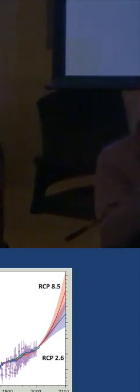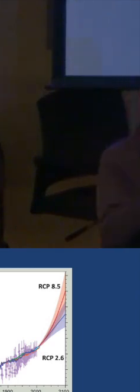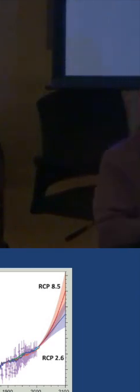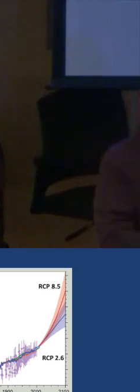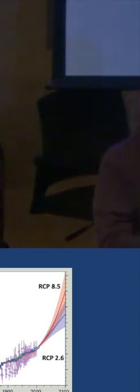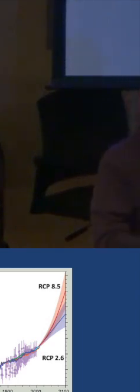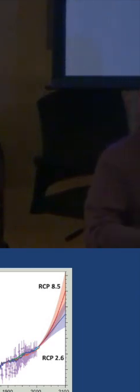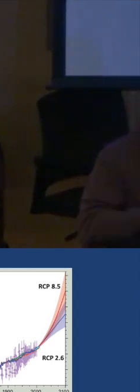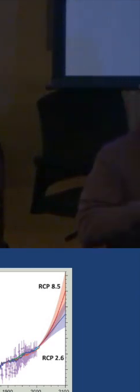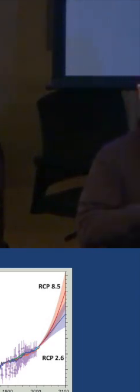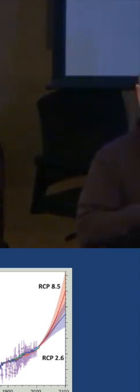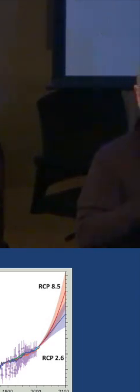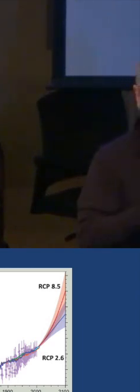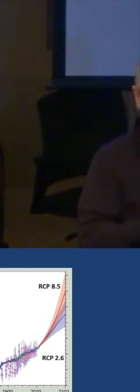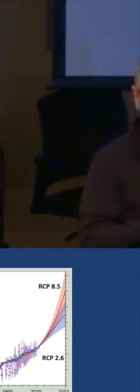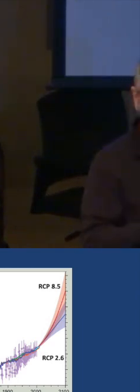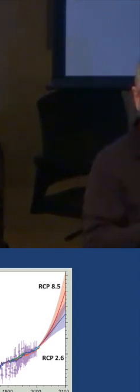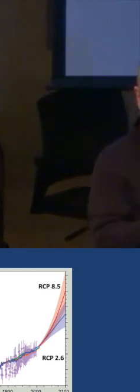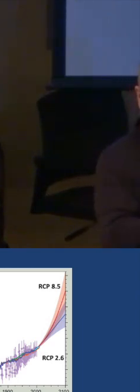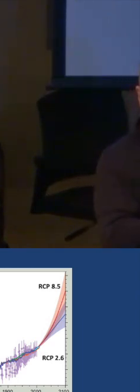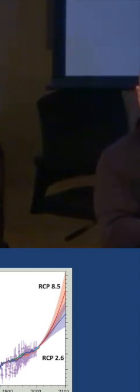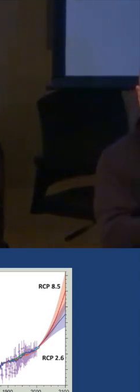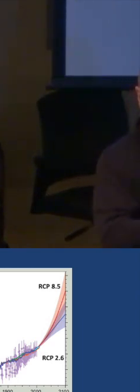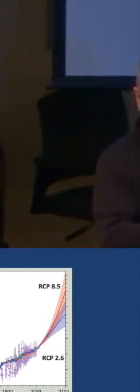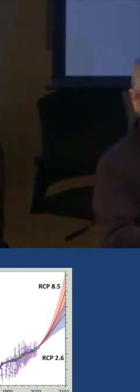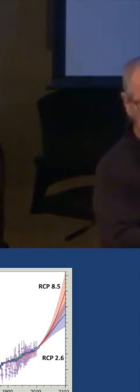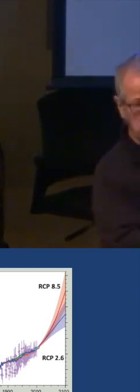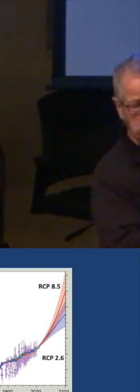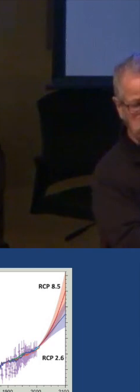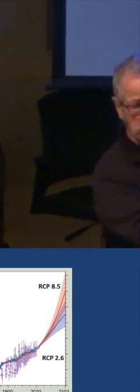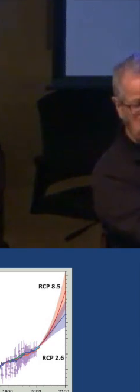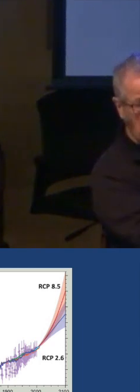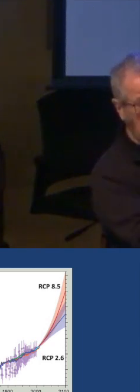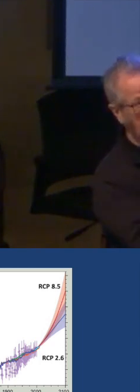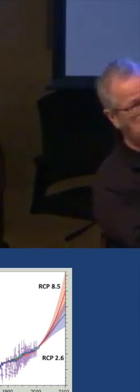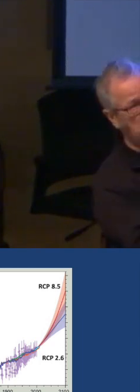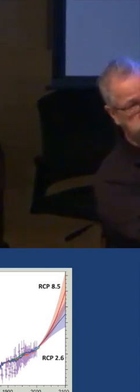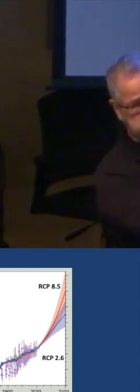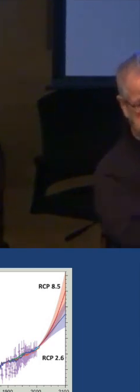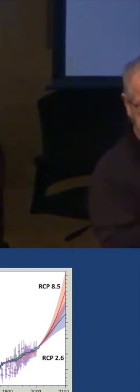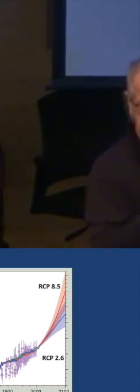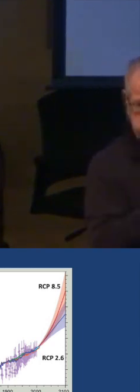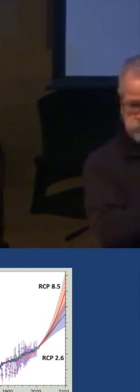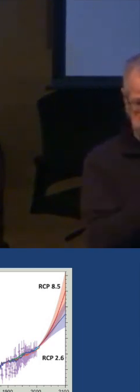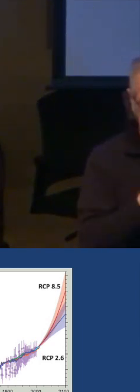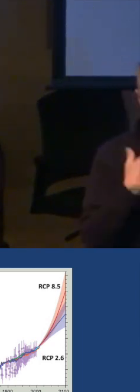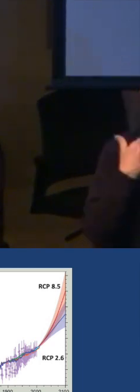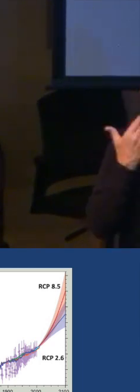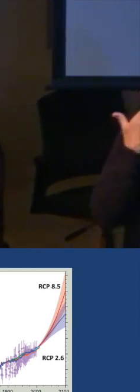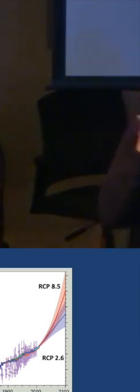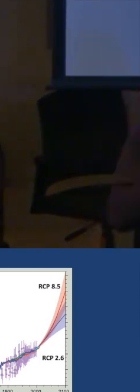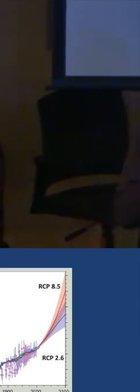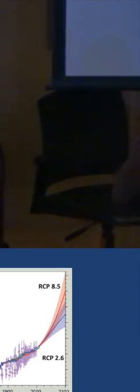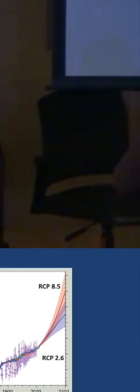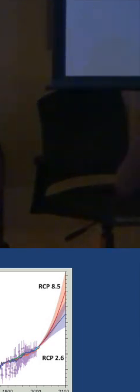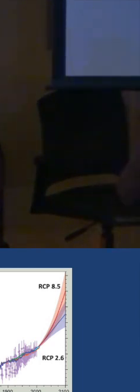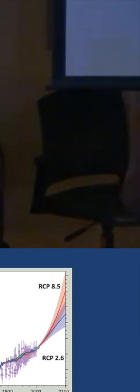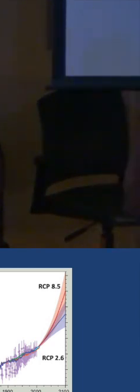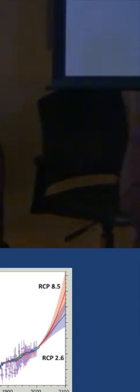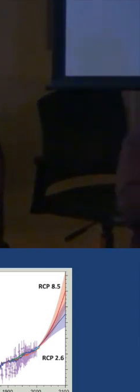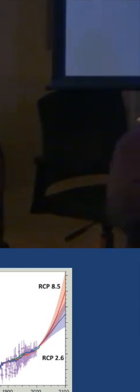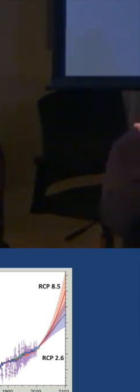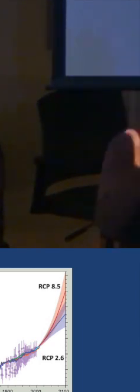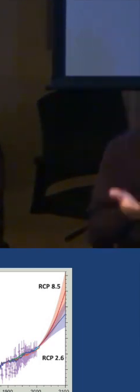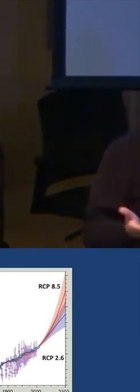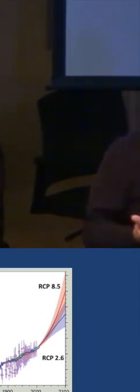level rise is not just due to ice sheet mass loss. There's thermal expansion of the oceans, glaciers on land. But ice sheet